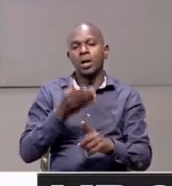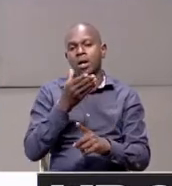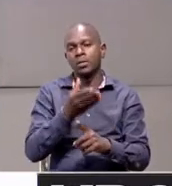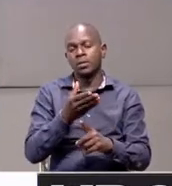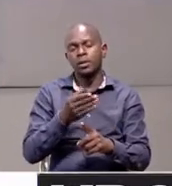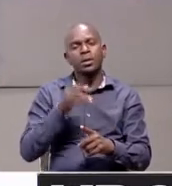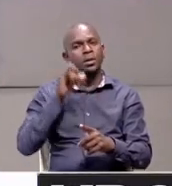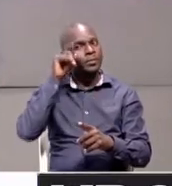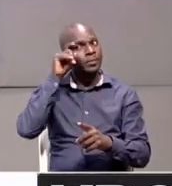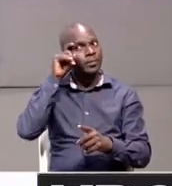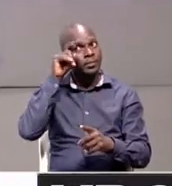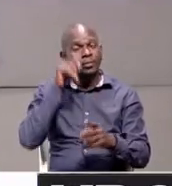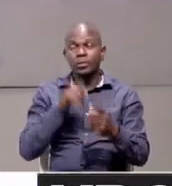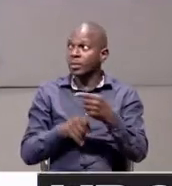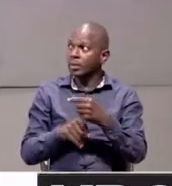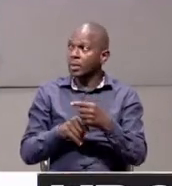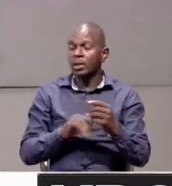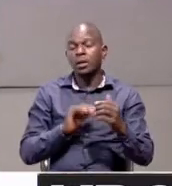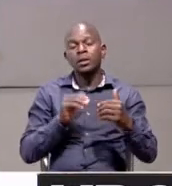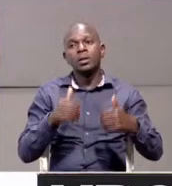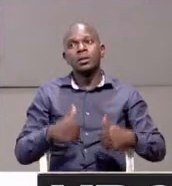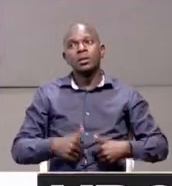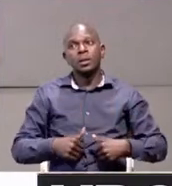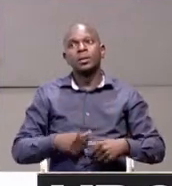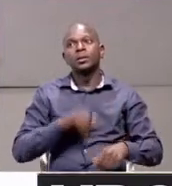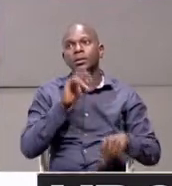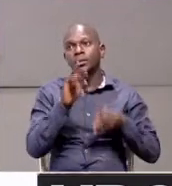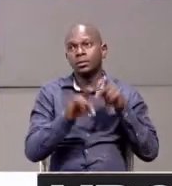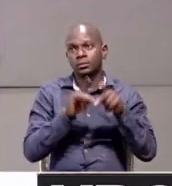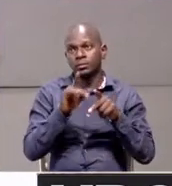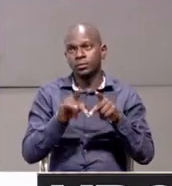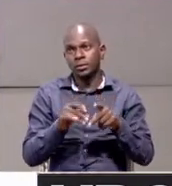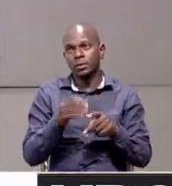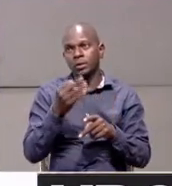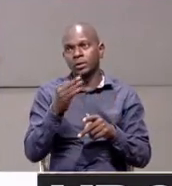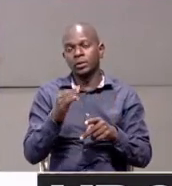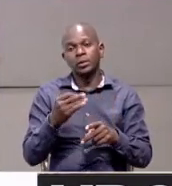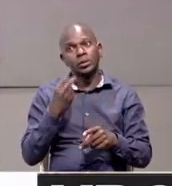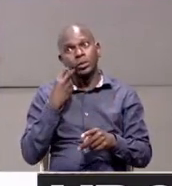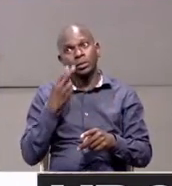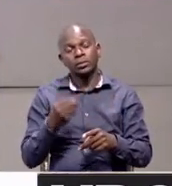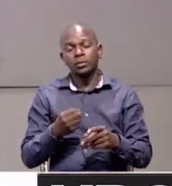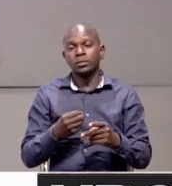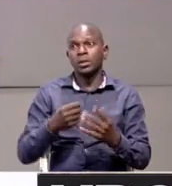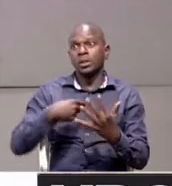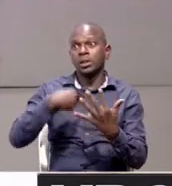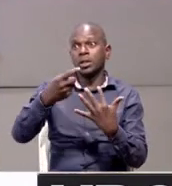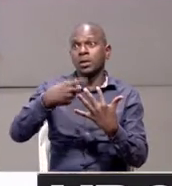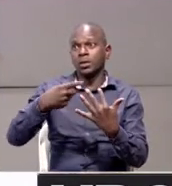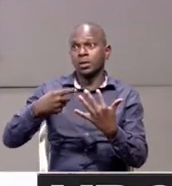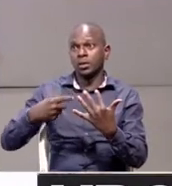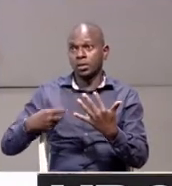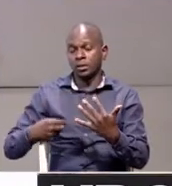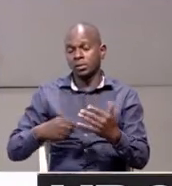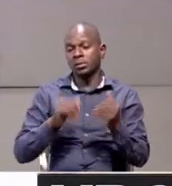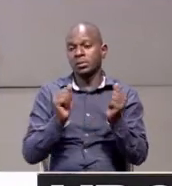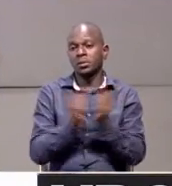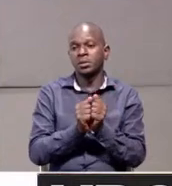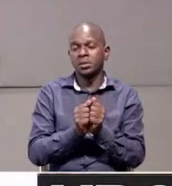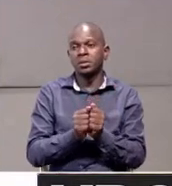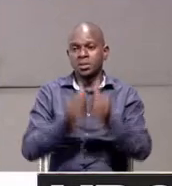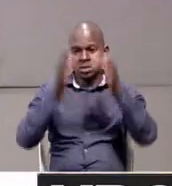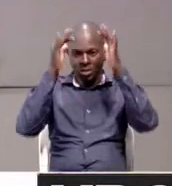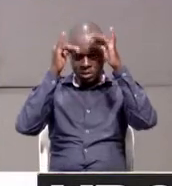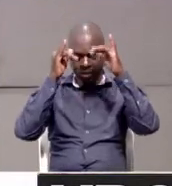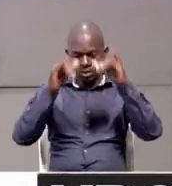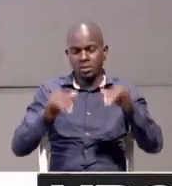we think... Sneaking of those younger people. Because if you go and look at the statistics, they go and steal 10 cows. They